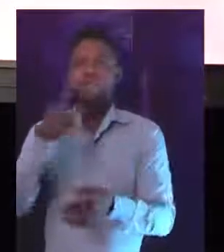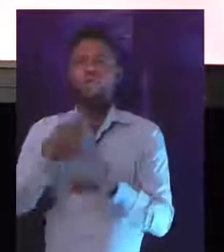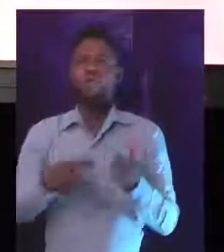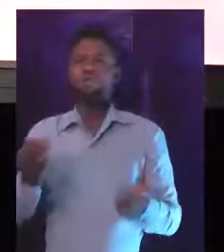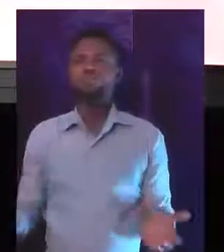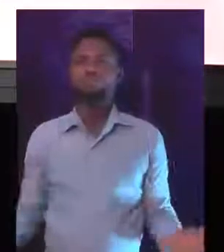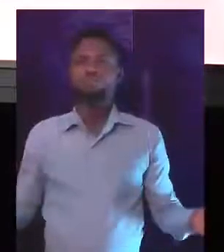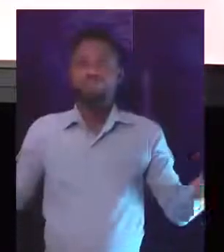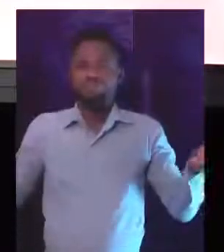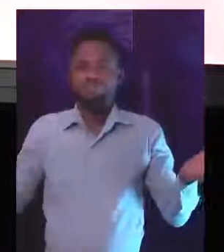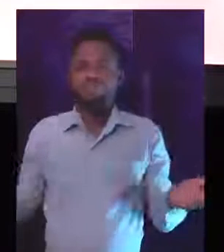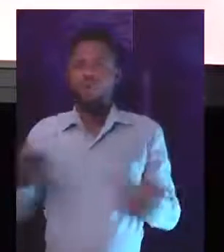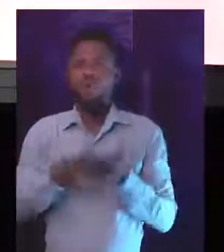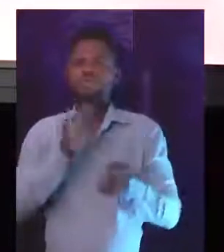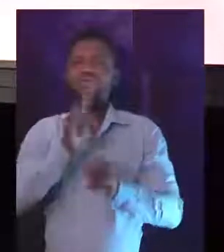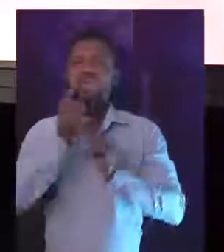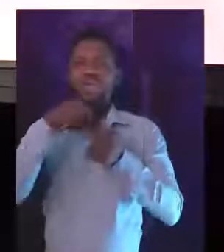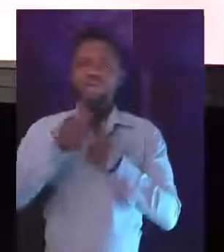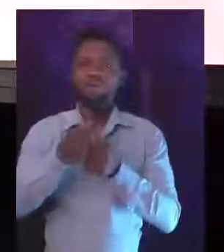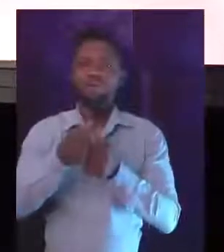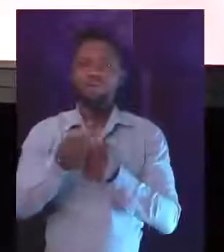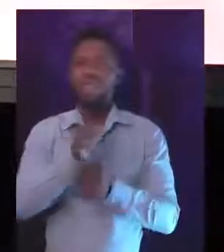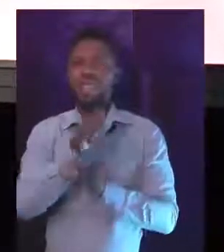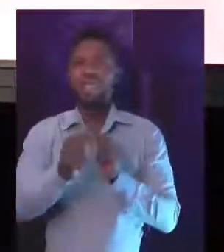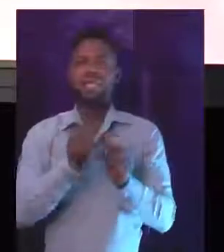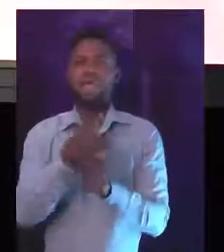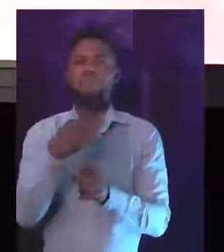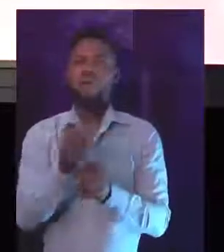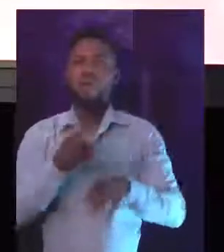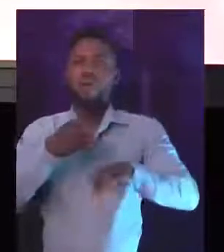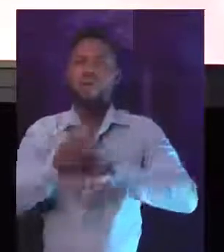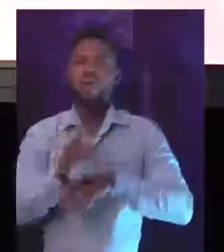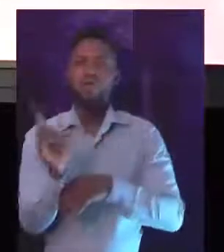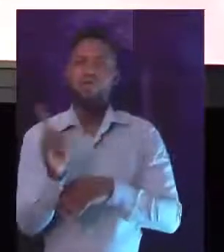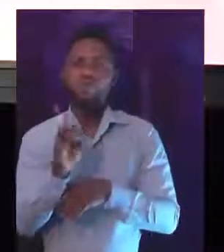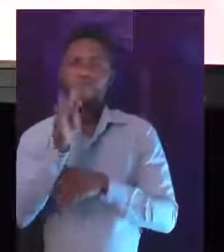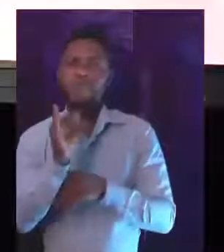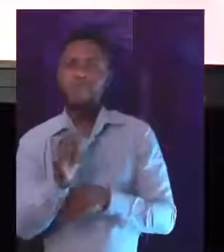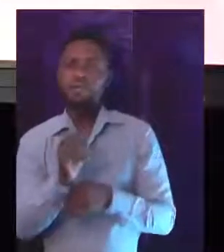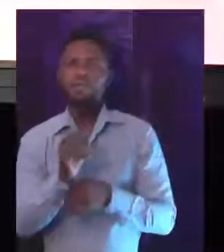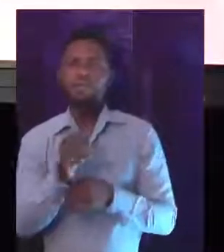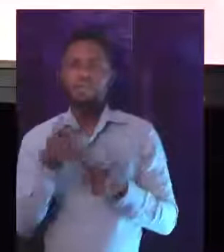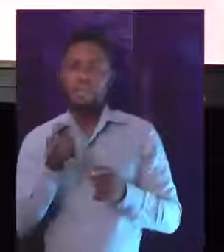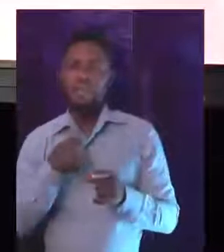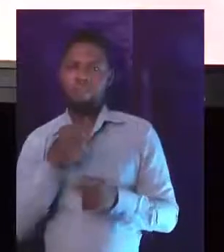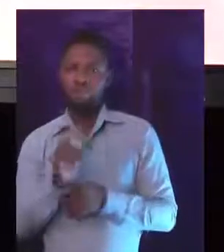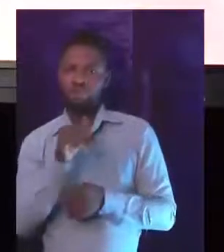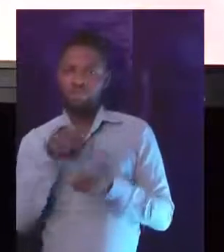its center. What is this gravitational force talking about? Is a type of force